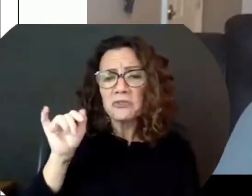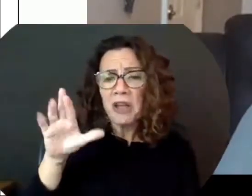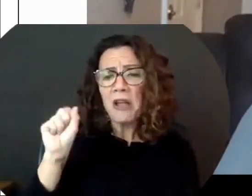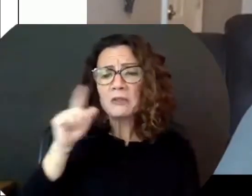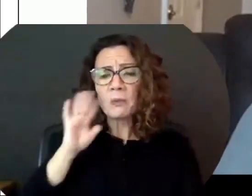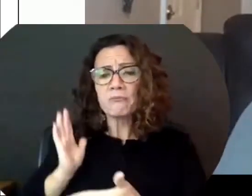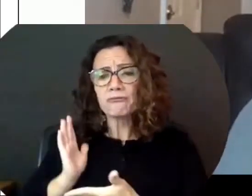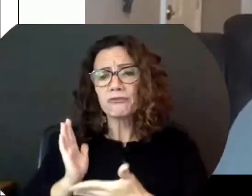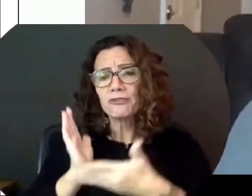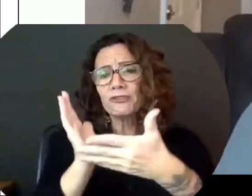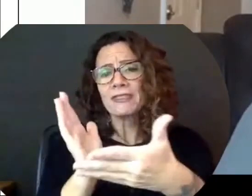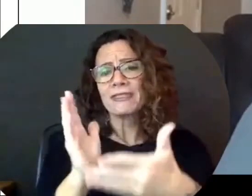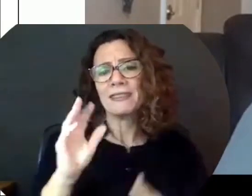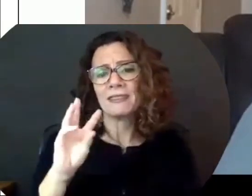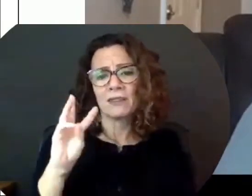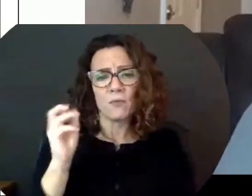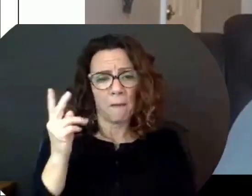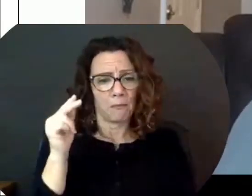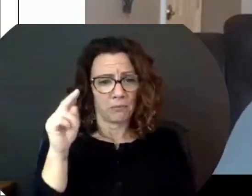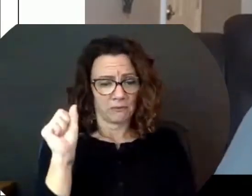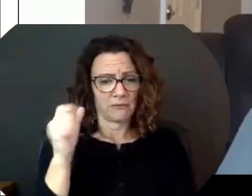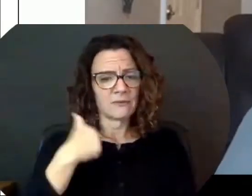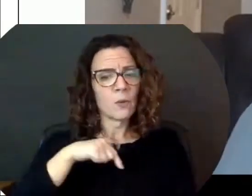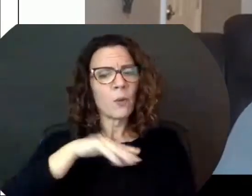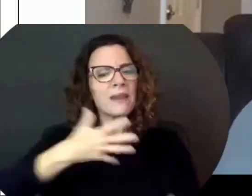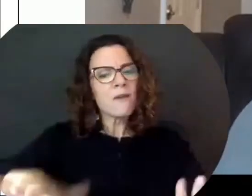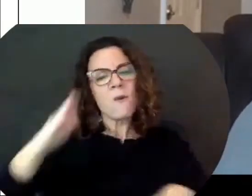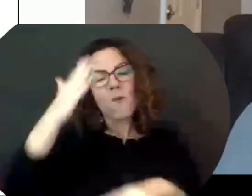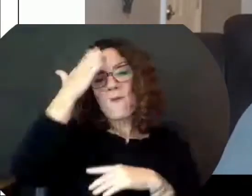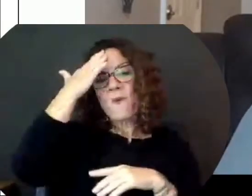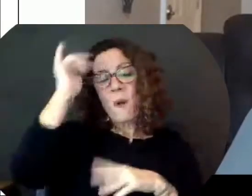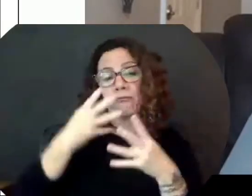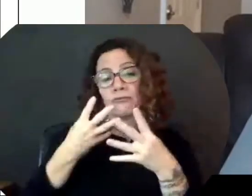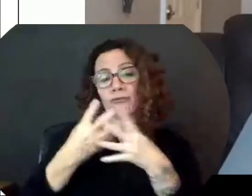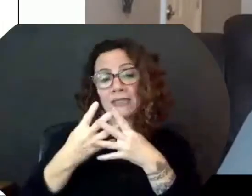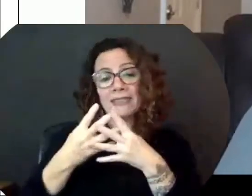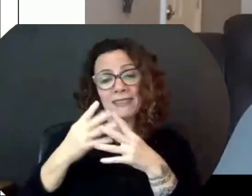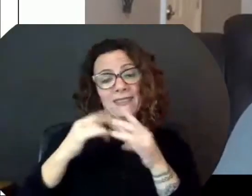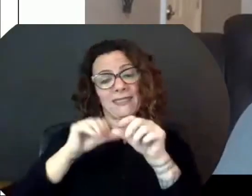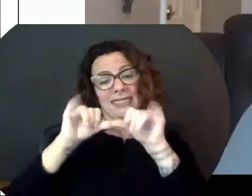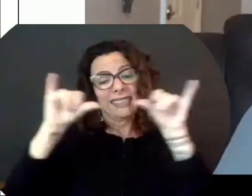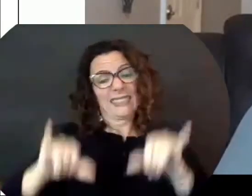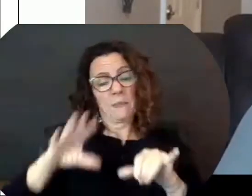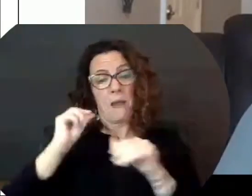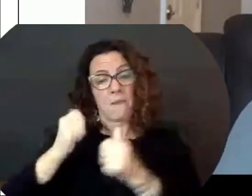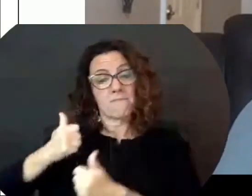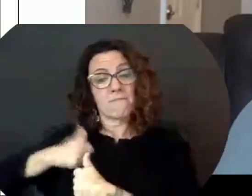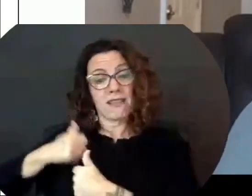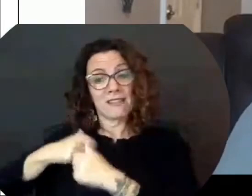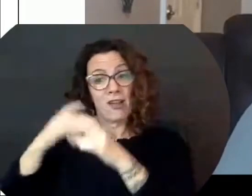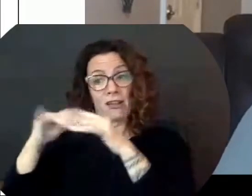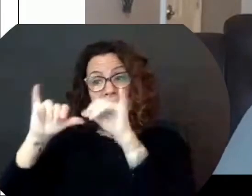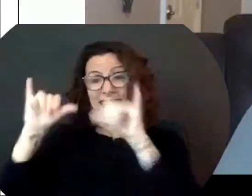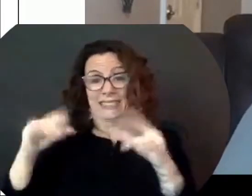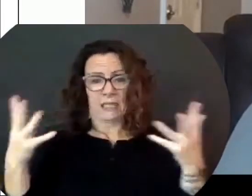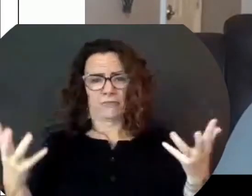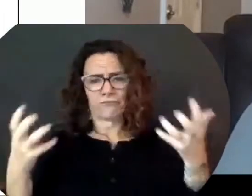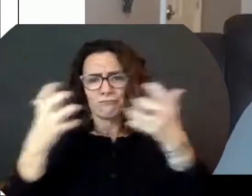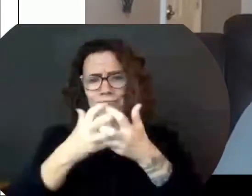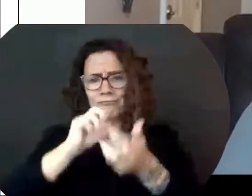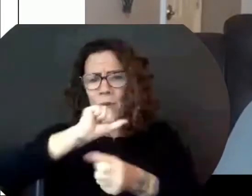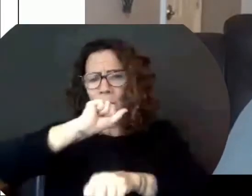carbon emitters on top of it. And carbon, let's be real, handling our carbon issues is not close to enough right now. Let's be 100 about